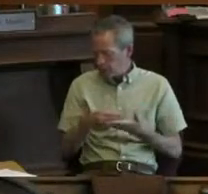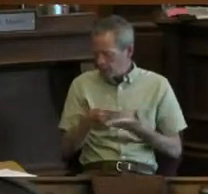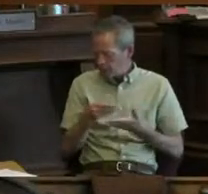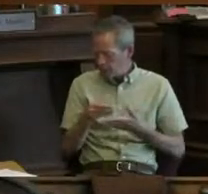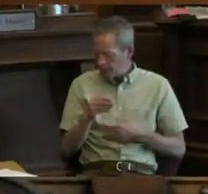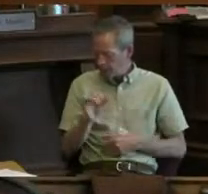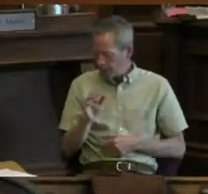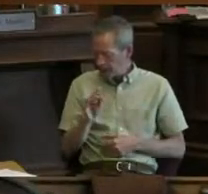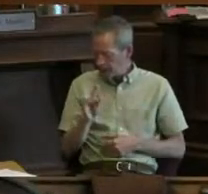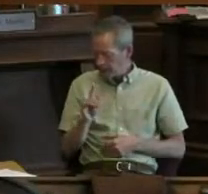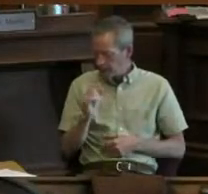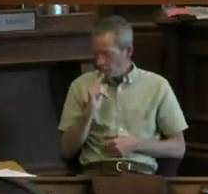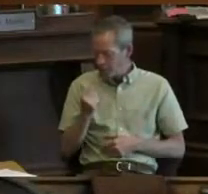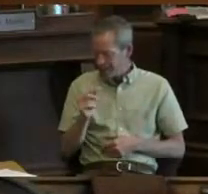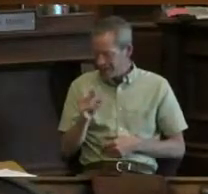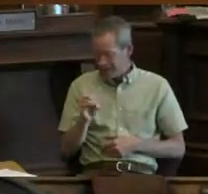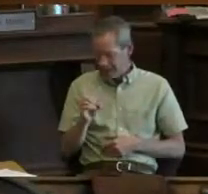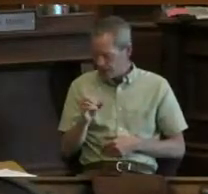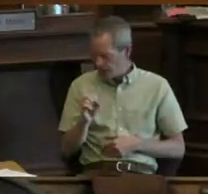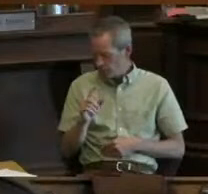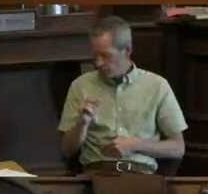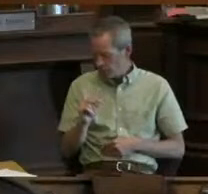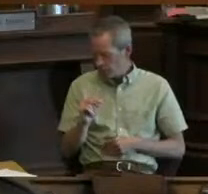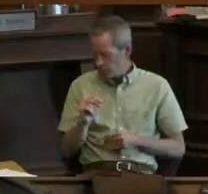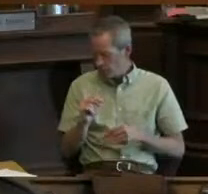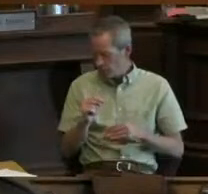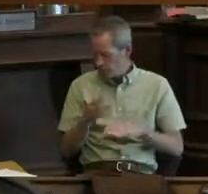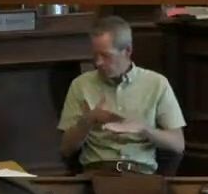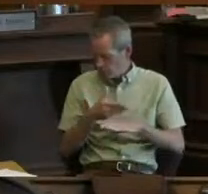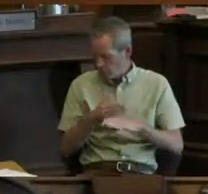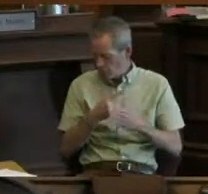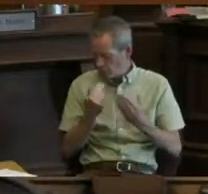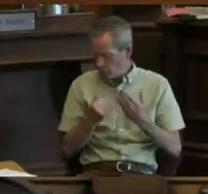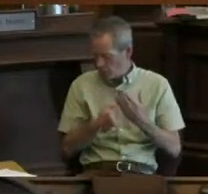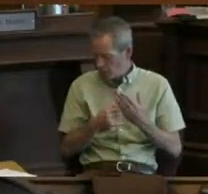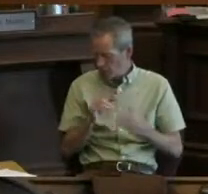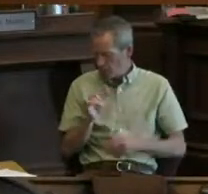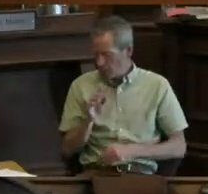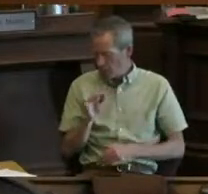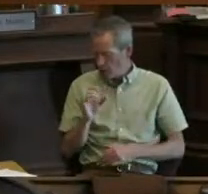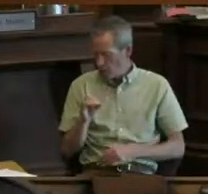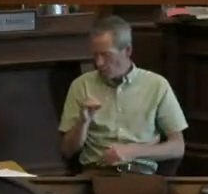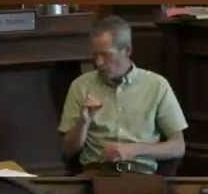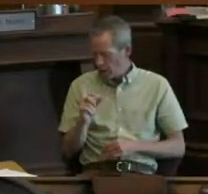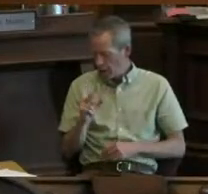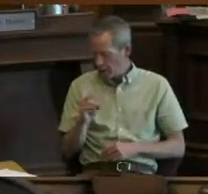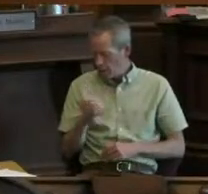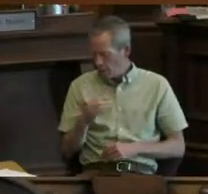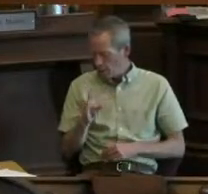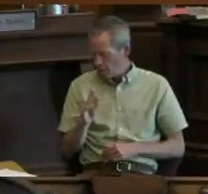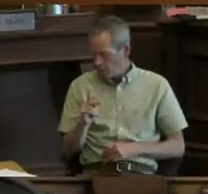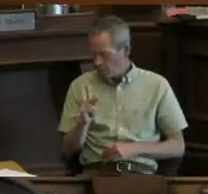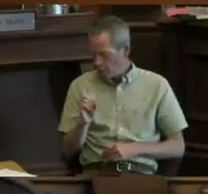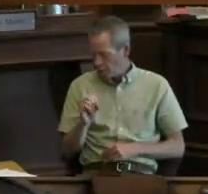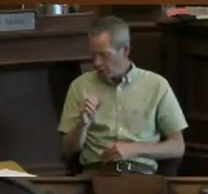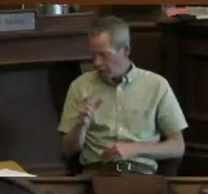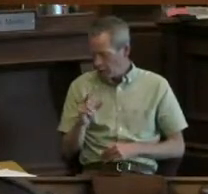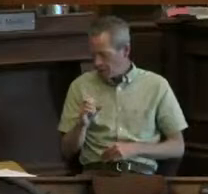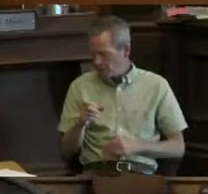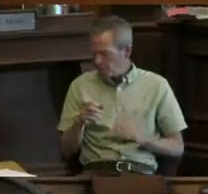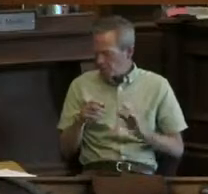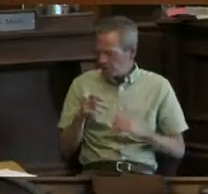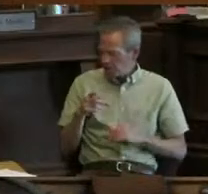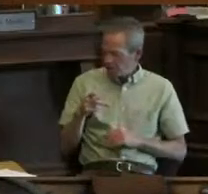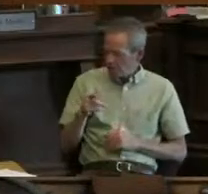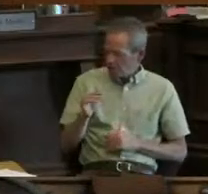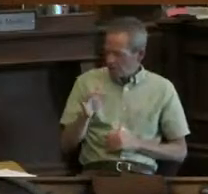Genesee Street Reconstruction Project, Elmwood Avenue to Brooks Avenue. A public hearing will be held on Thursday, September 14th. 2023 at